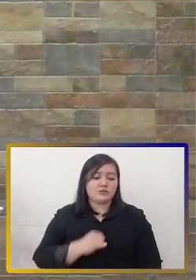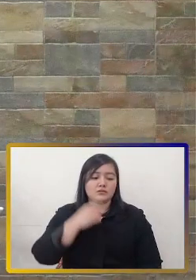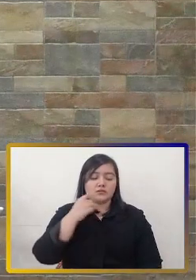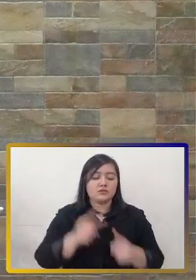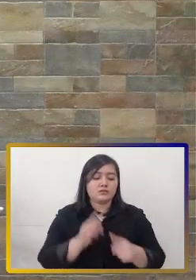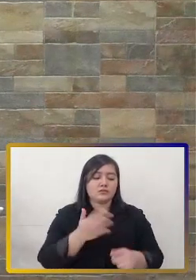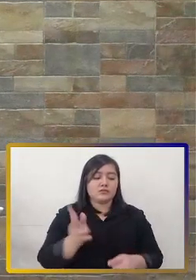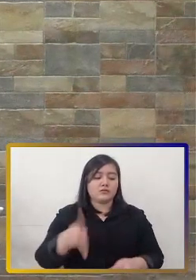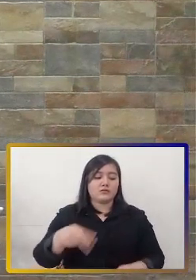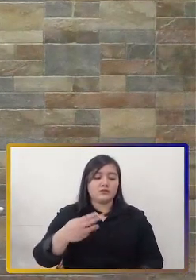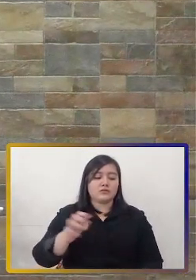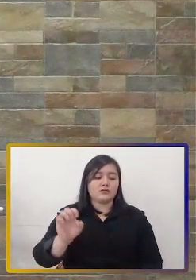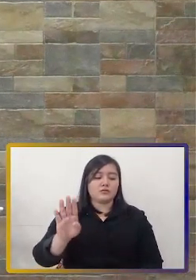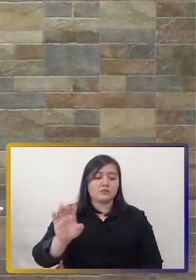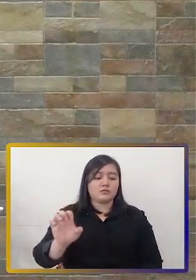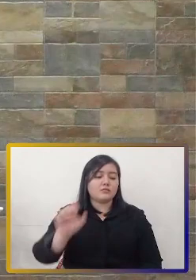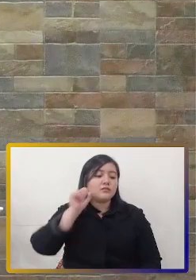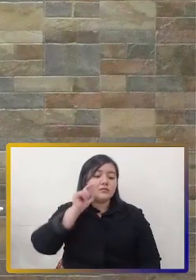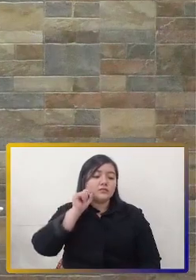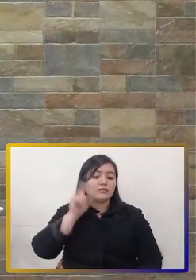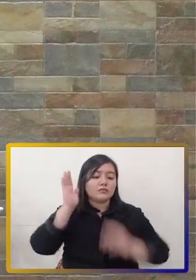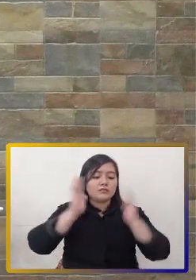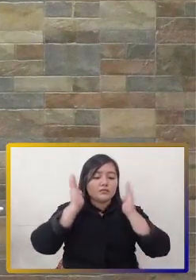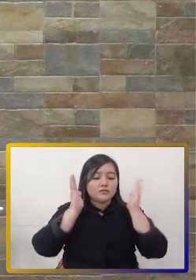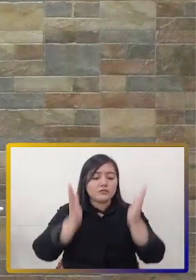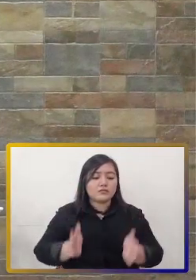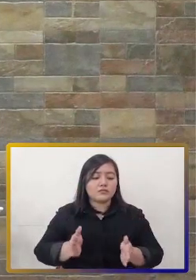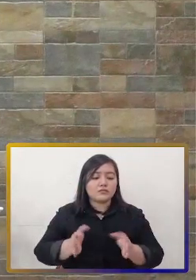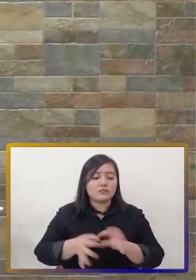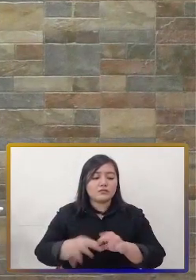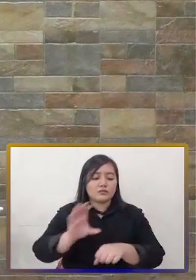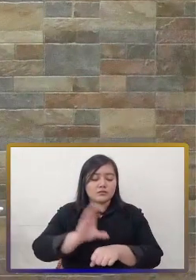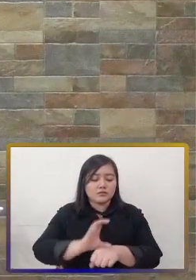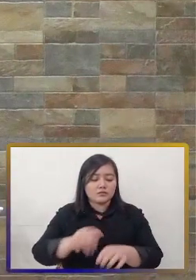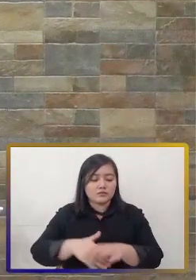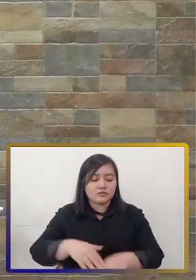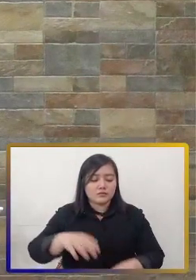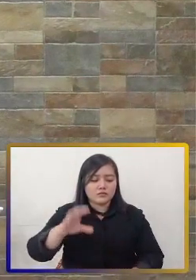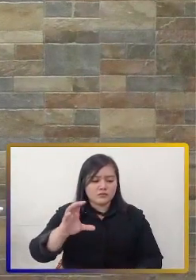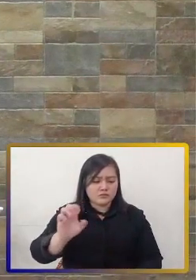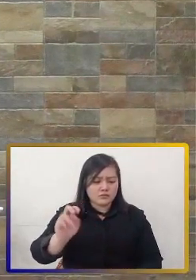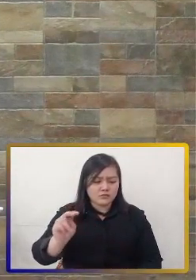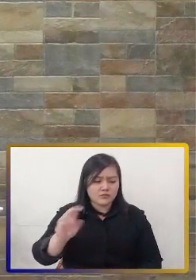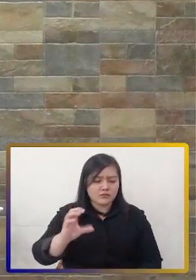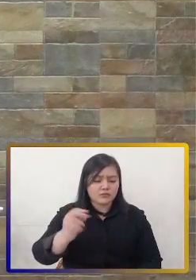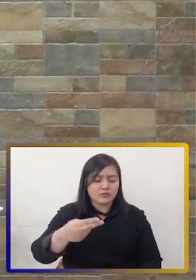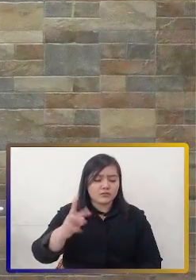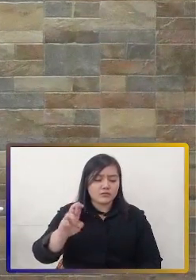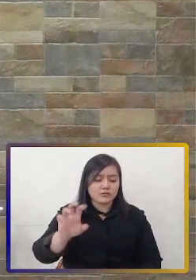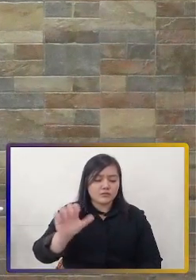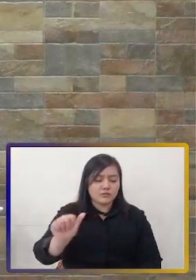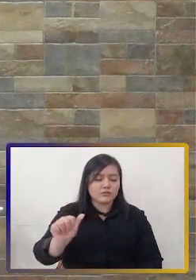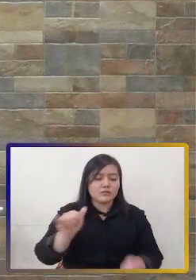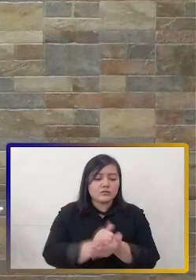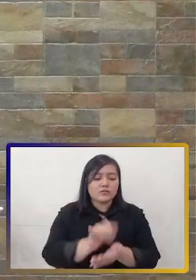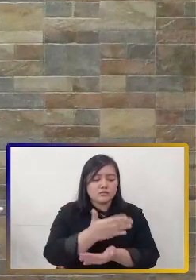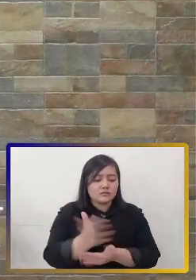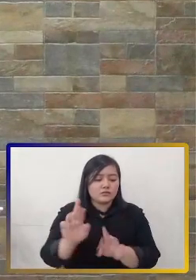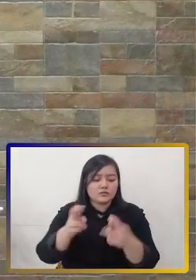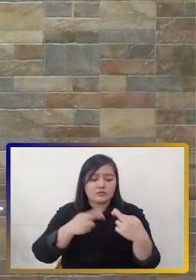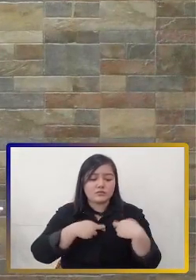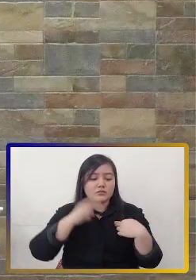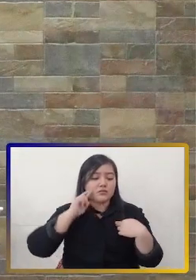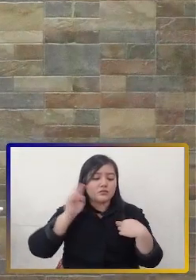to the church, which is at Cenchrea. Verse number 2. That ye receive her in the Lord